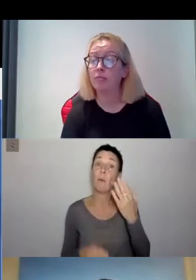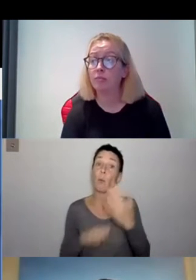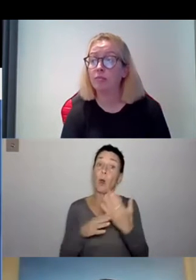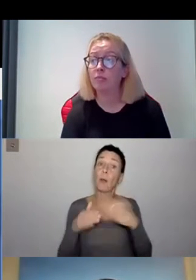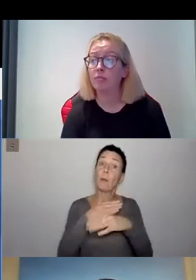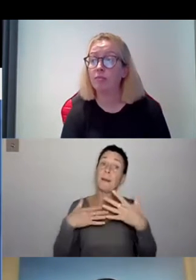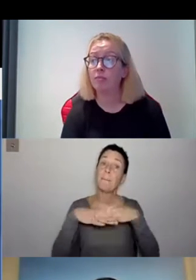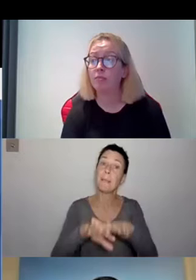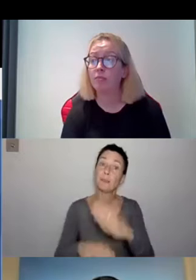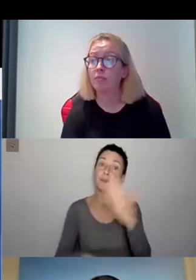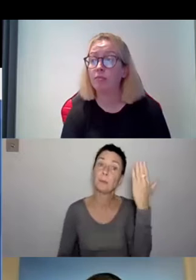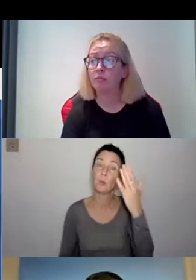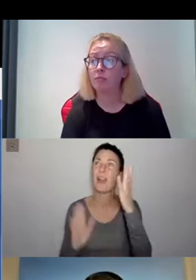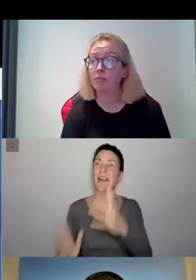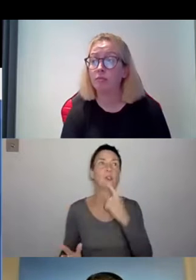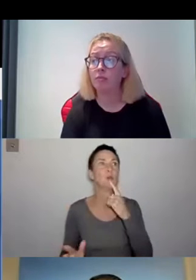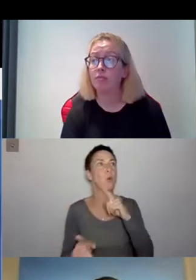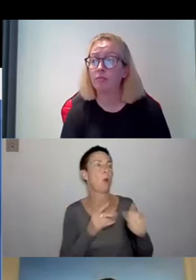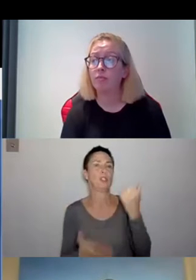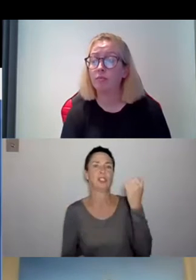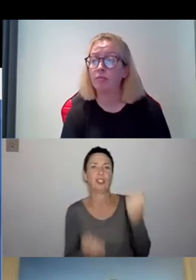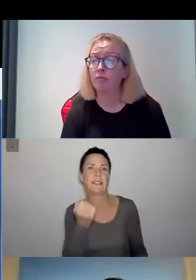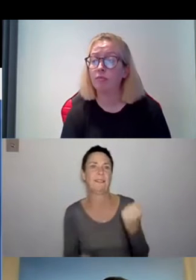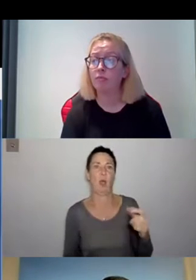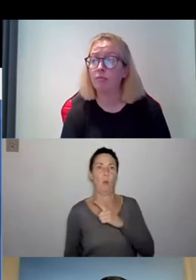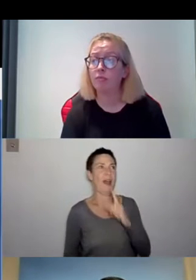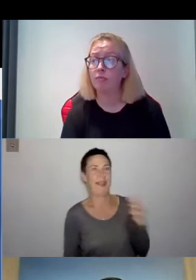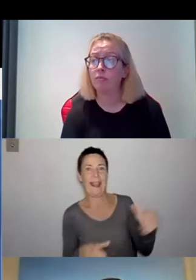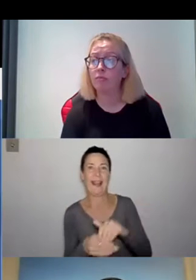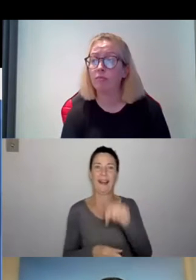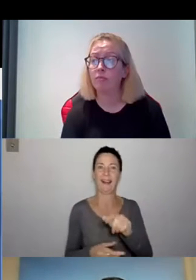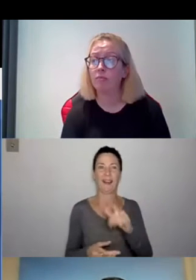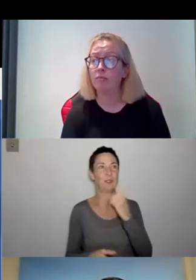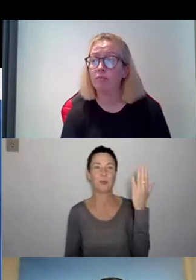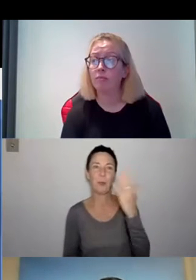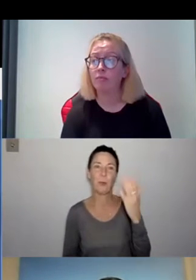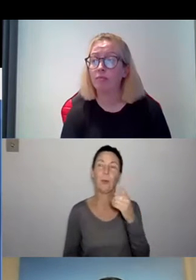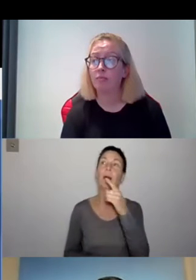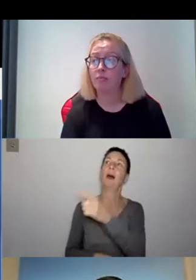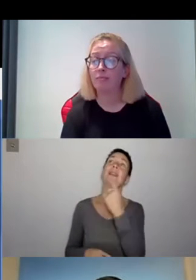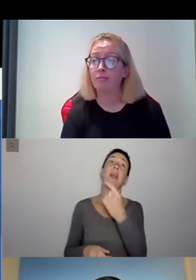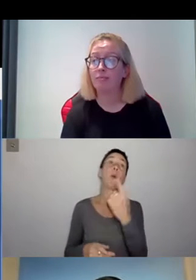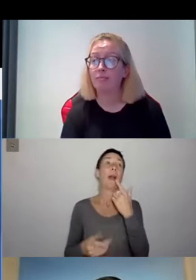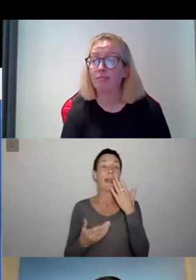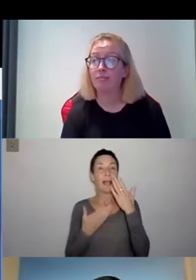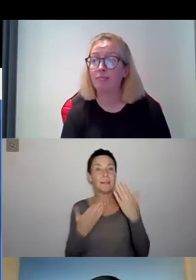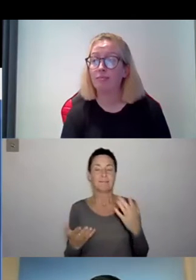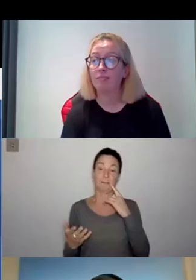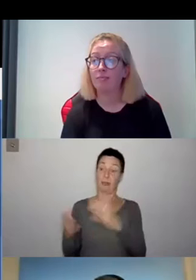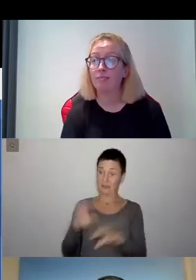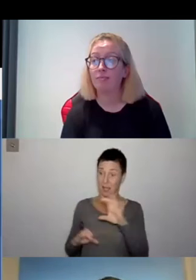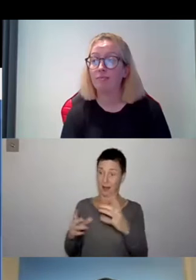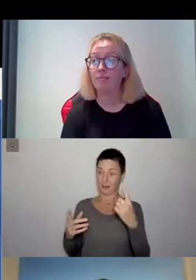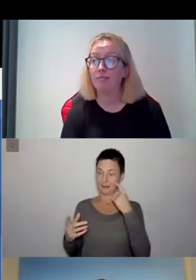so they're having to constantly justify their presence. And they said that finally they were able to connect the science and actually